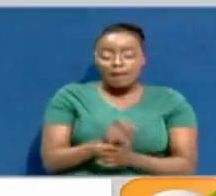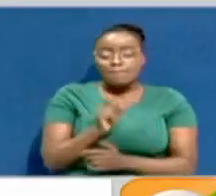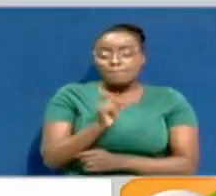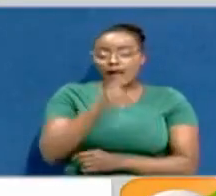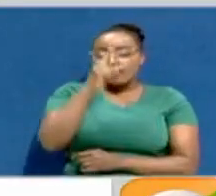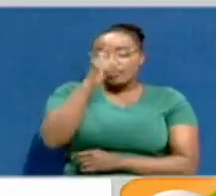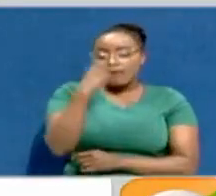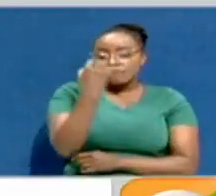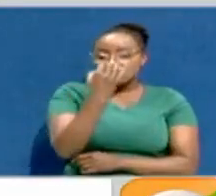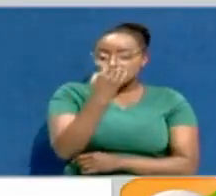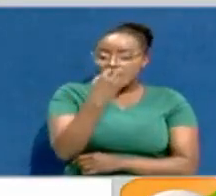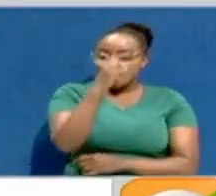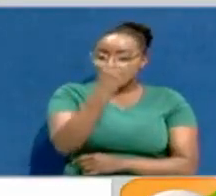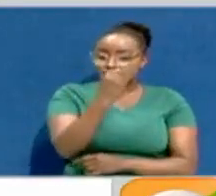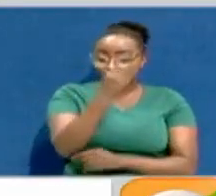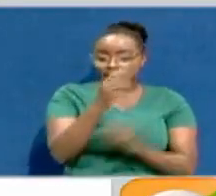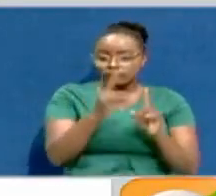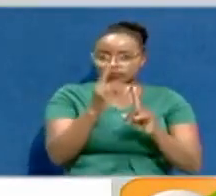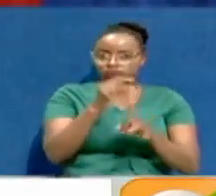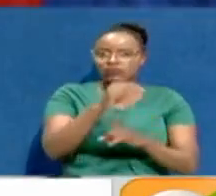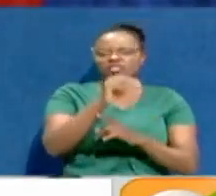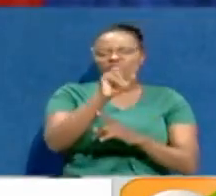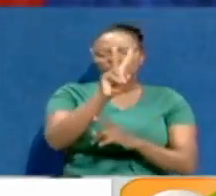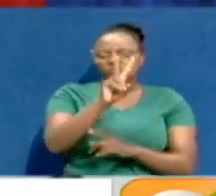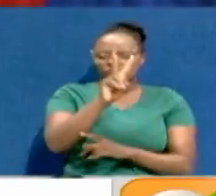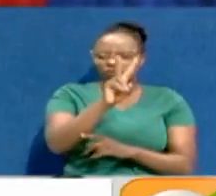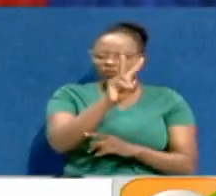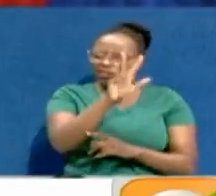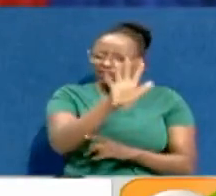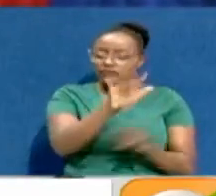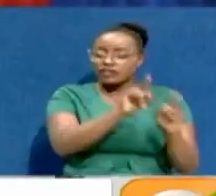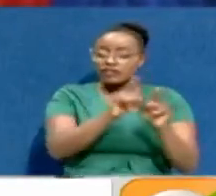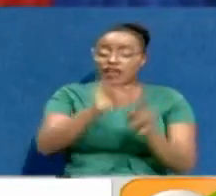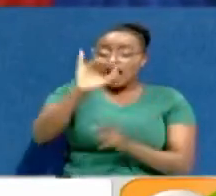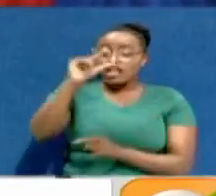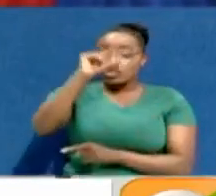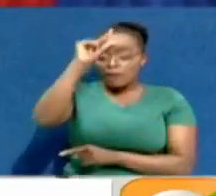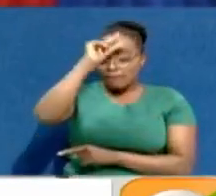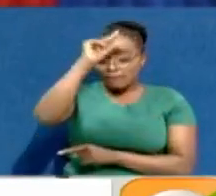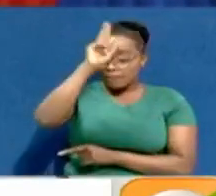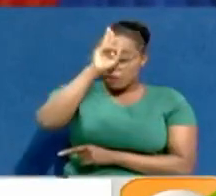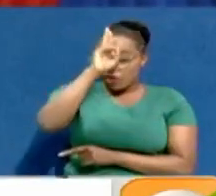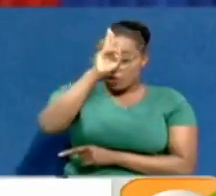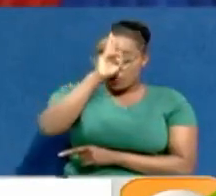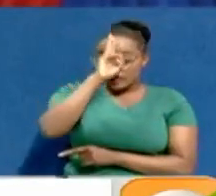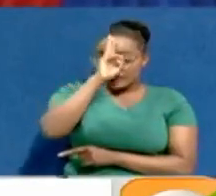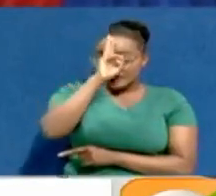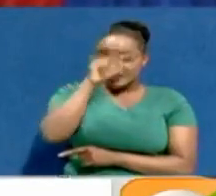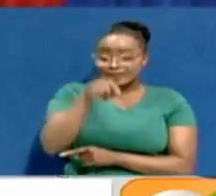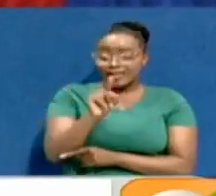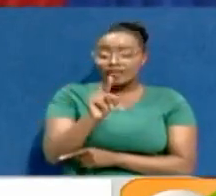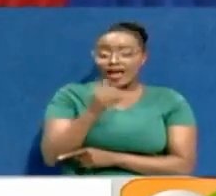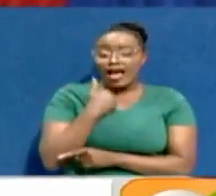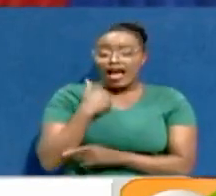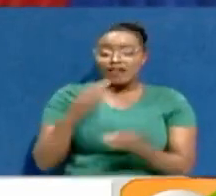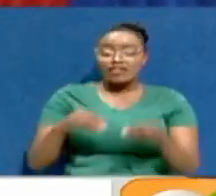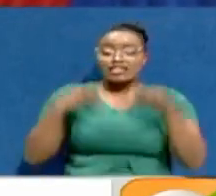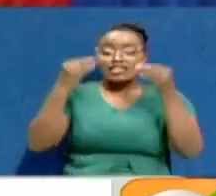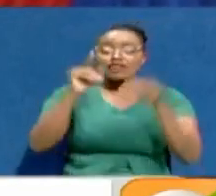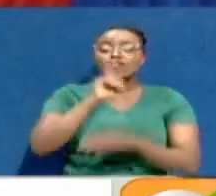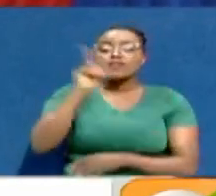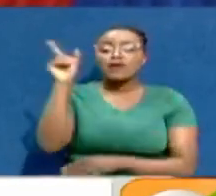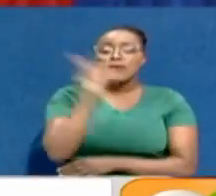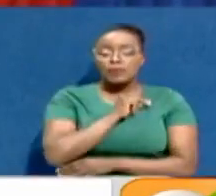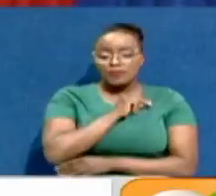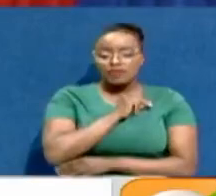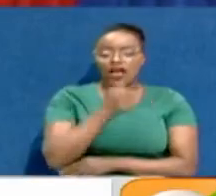May 30th, 2019, following public outcry, Inspector General of Police Hilary Mutyambai had issued a